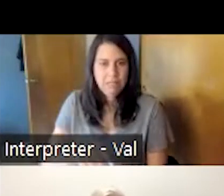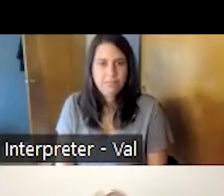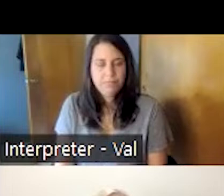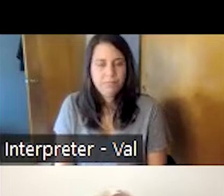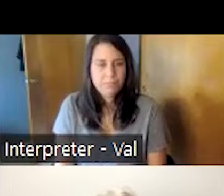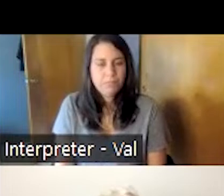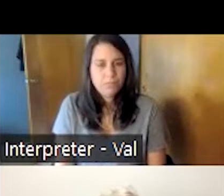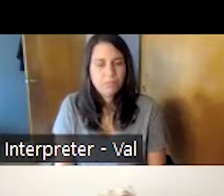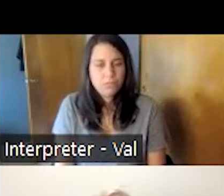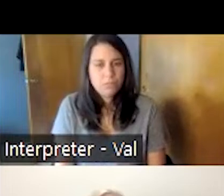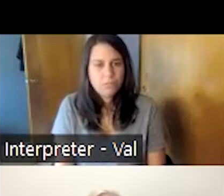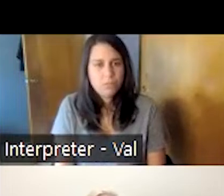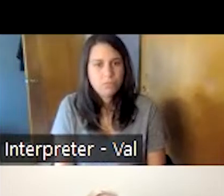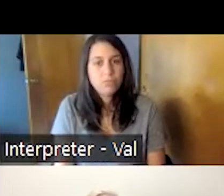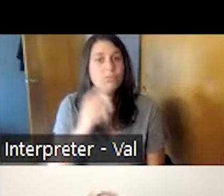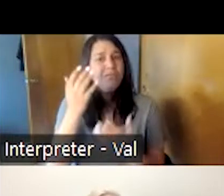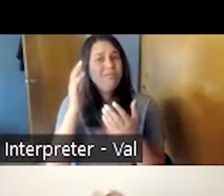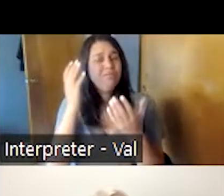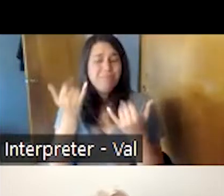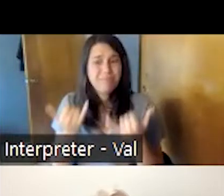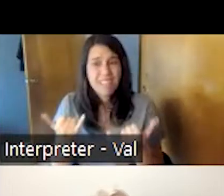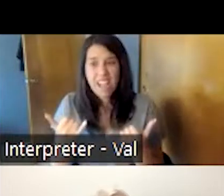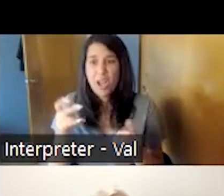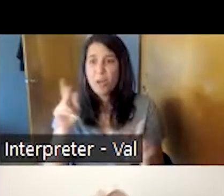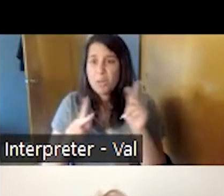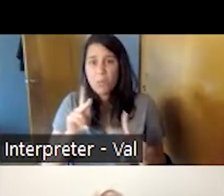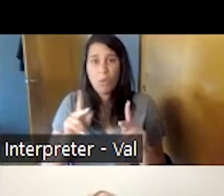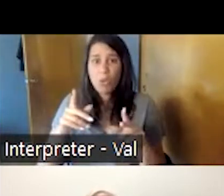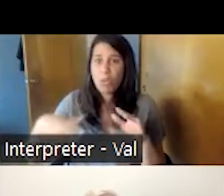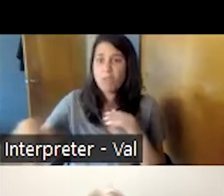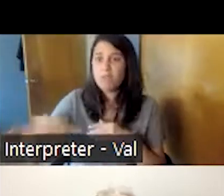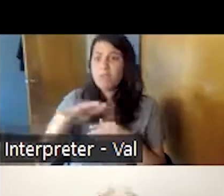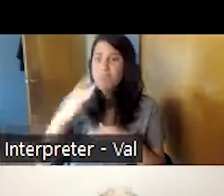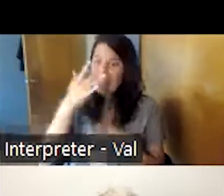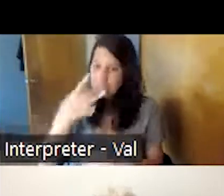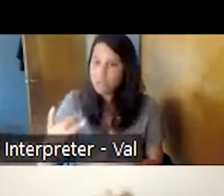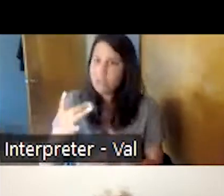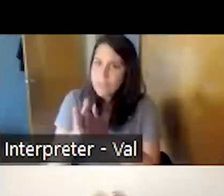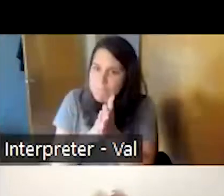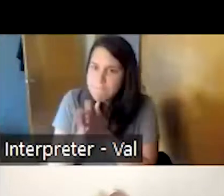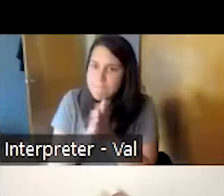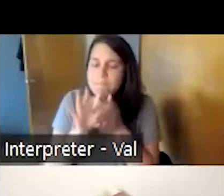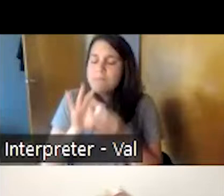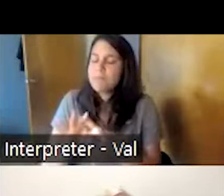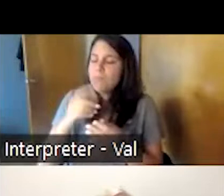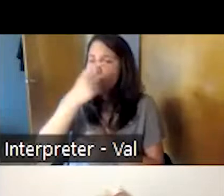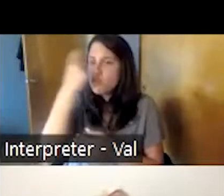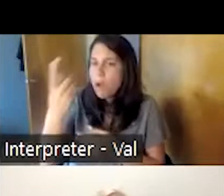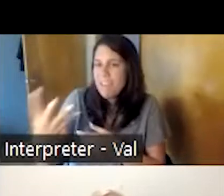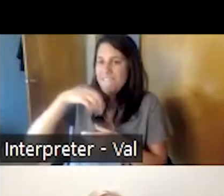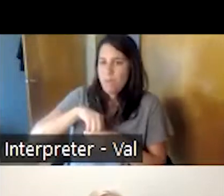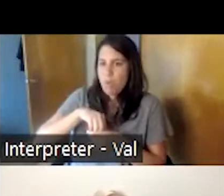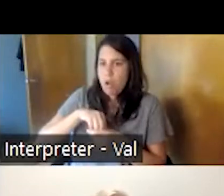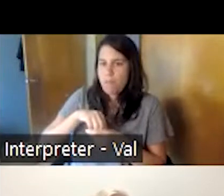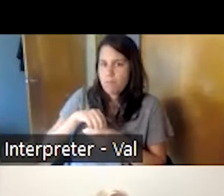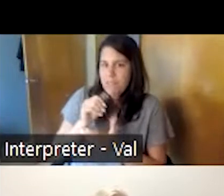growing recognition and interest in the development of trauma-informed interventions that recognize the important impact